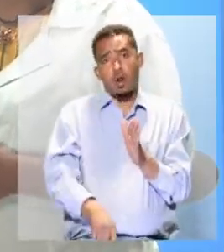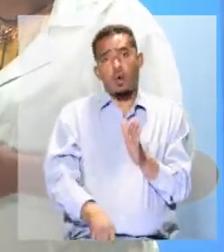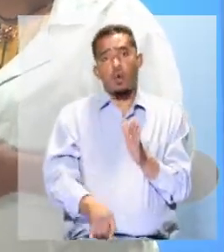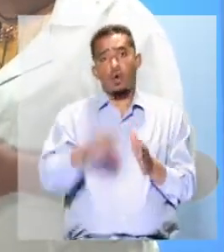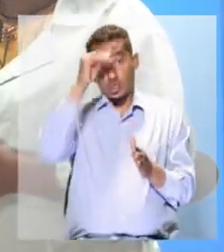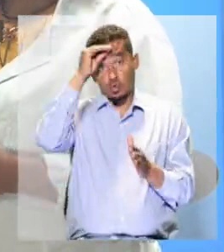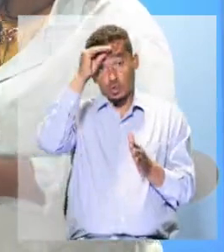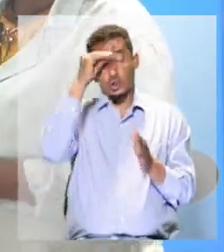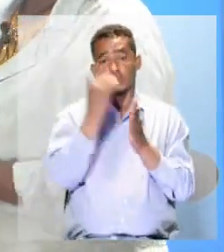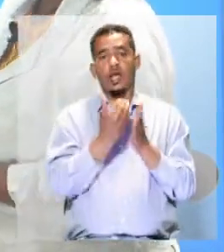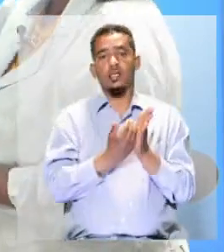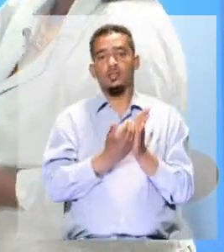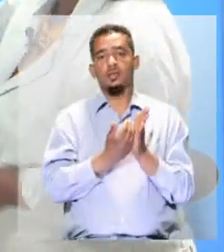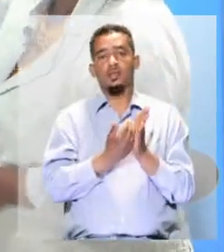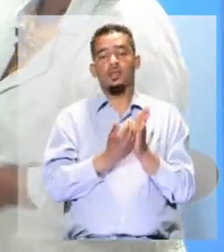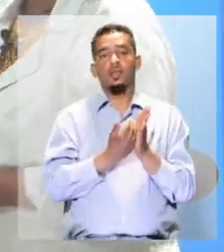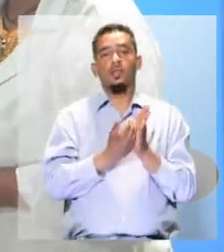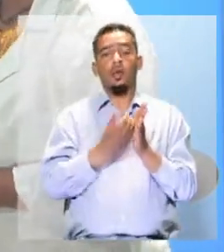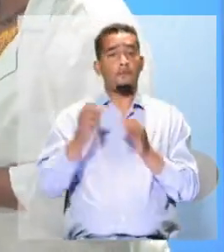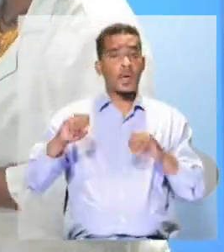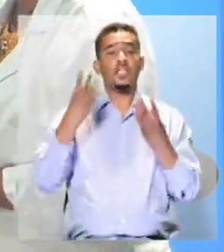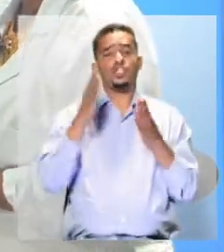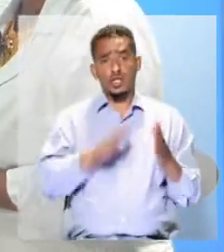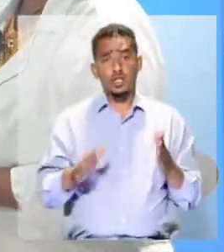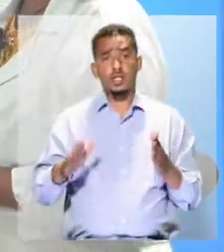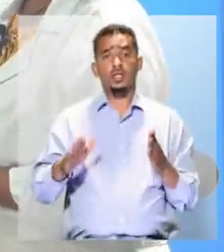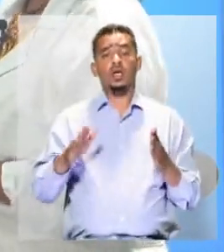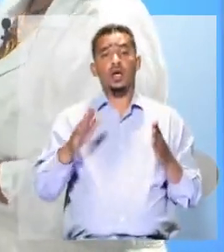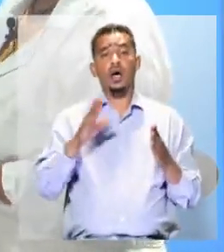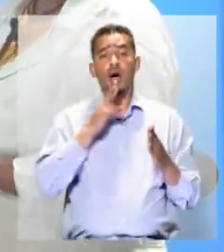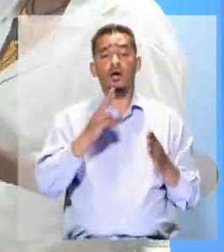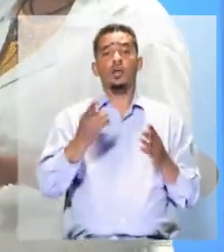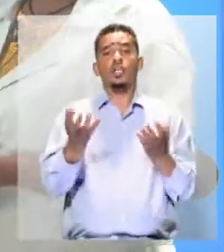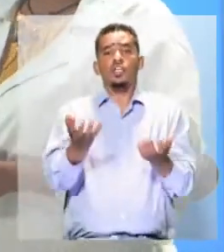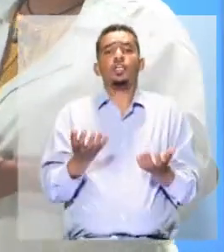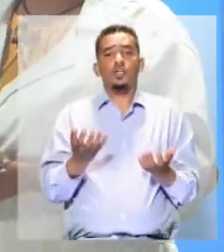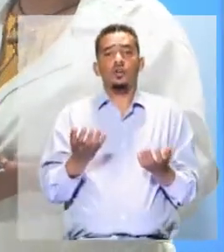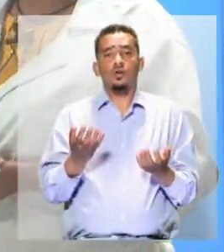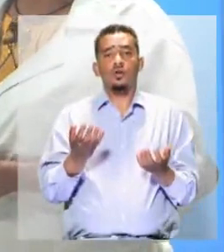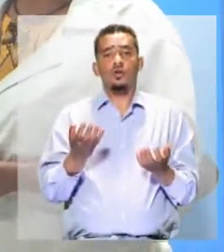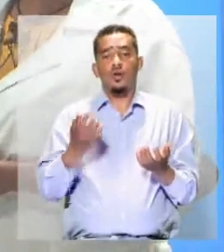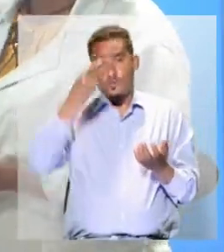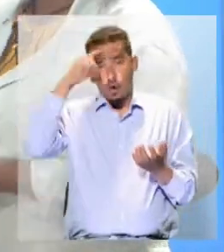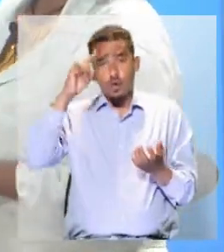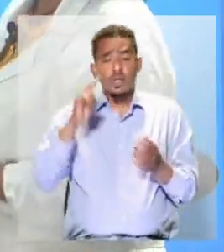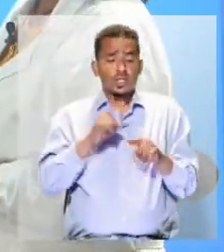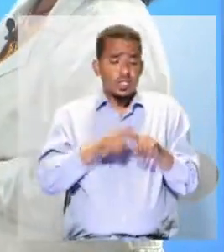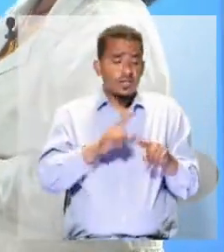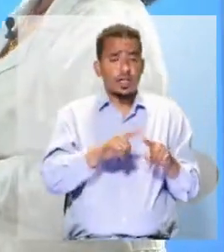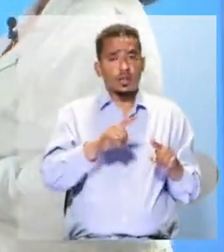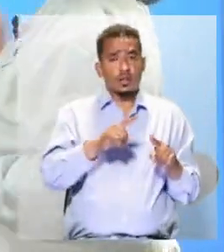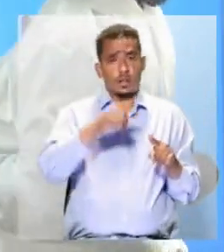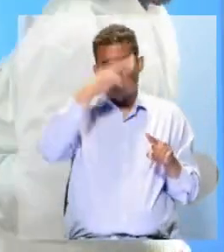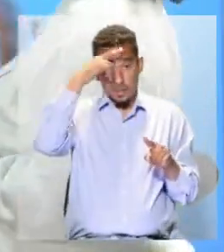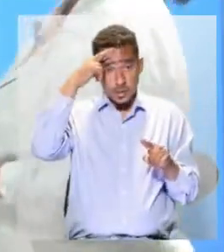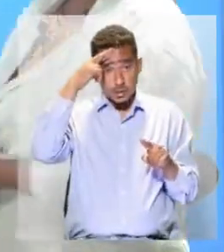education. And also, many children are needed for different purpose. For example,